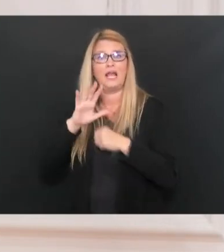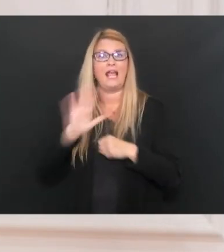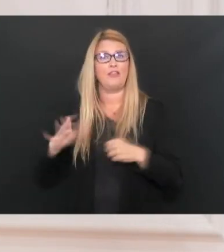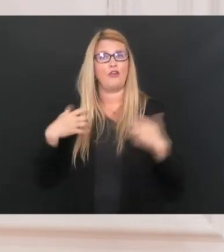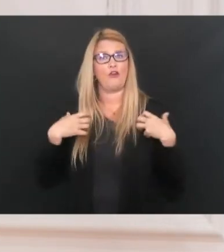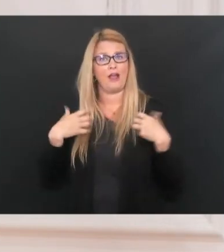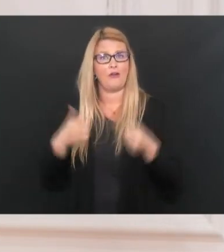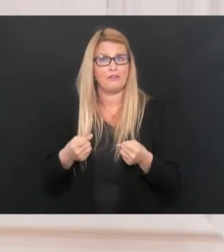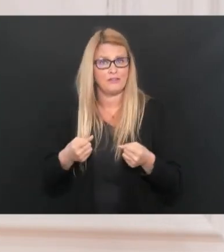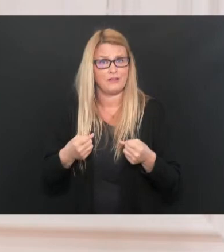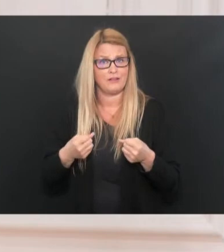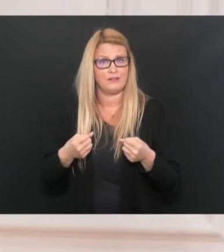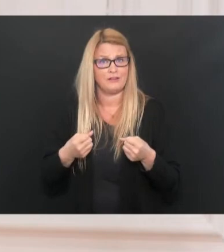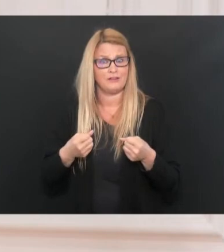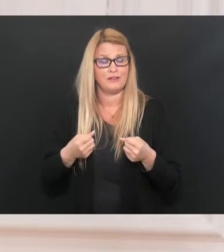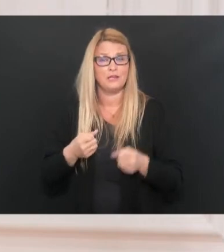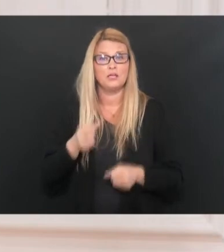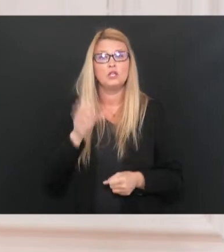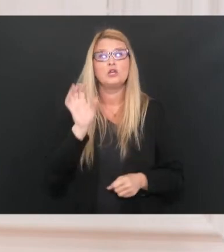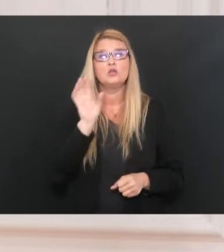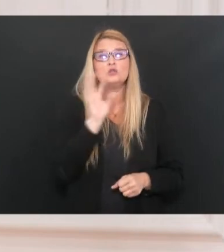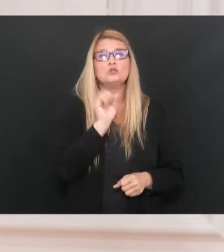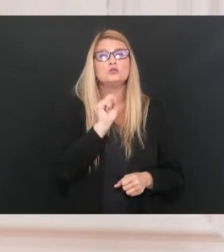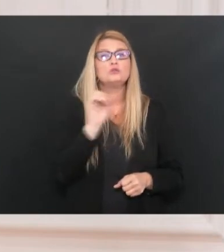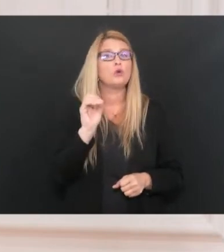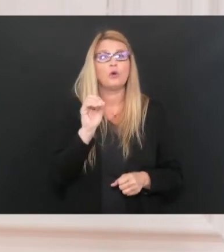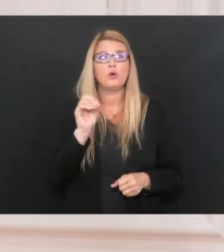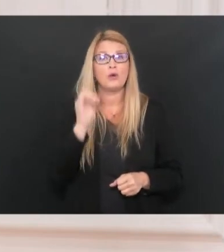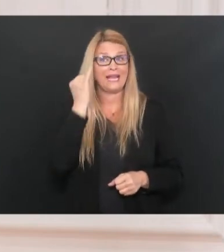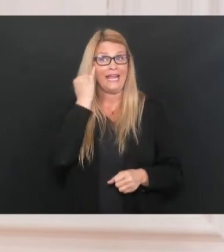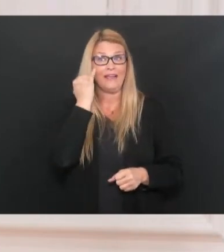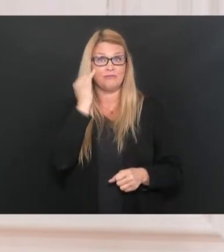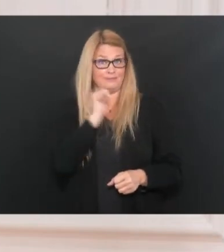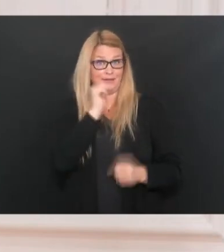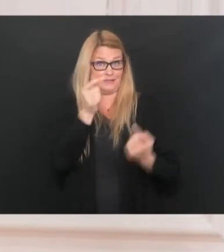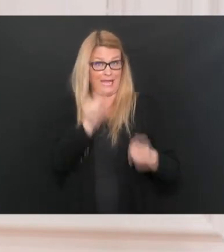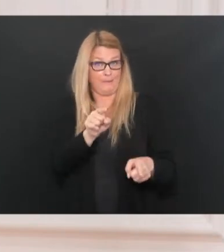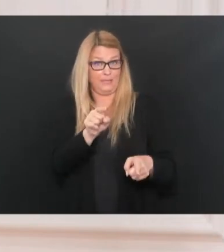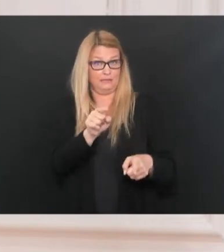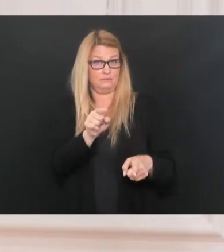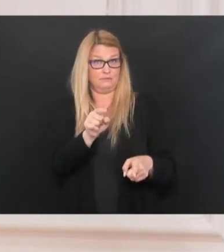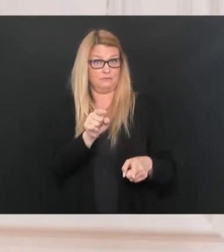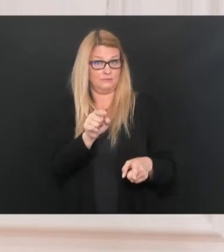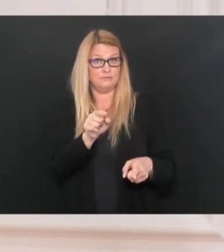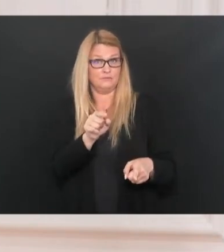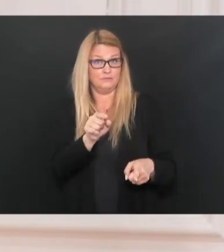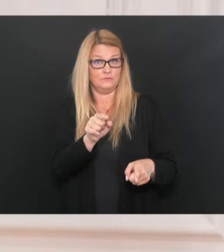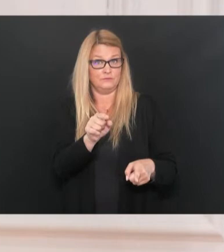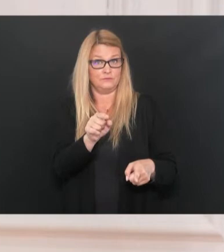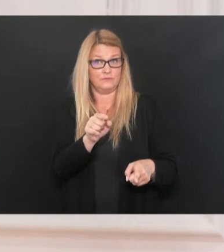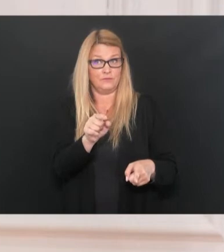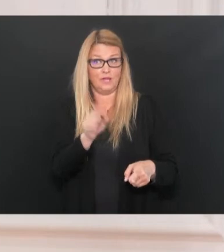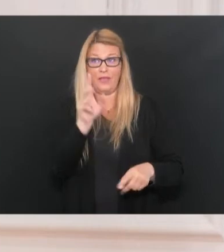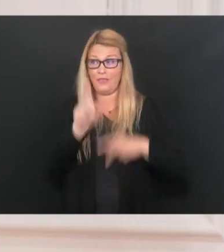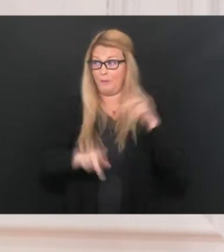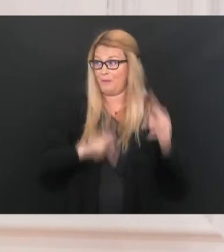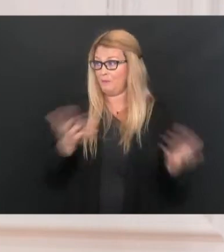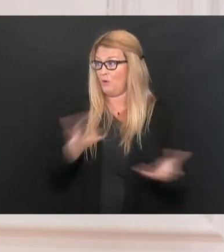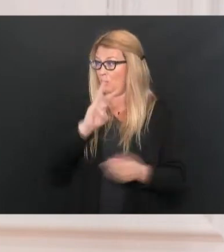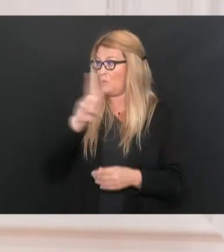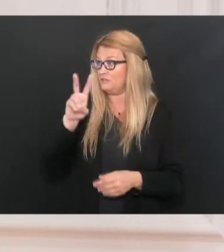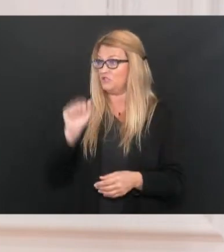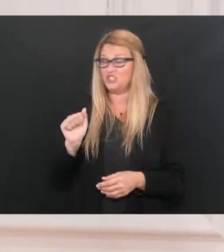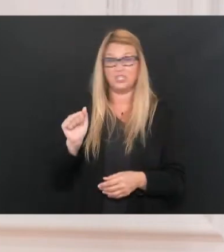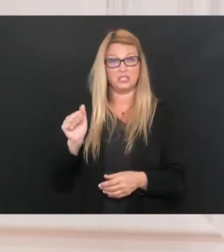term. And if we aren't successful in having our citizens, our residents,